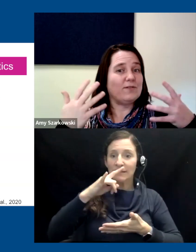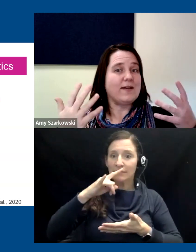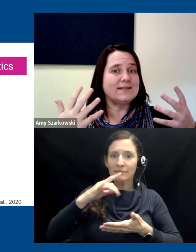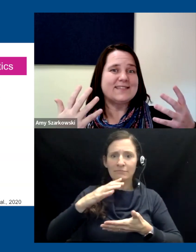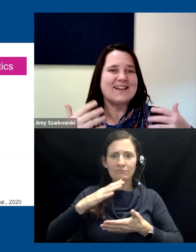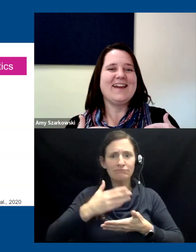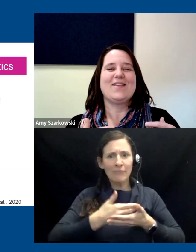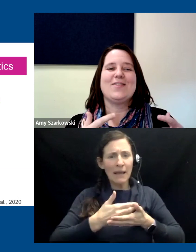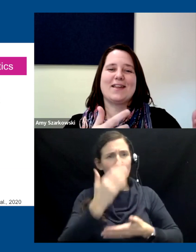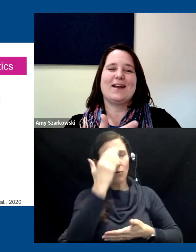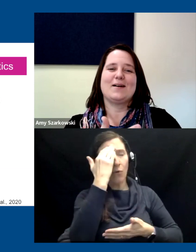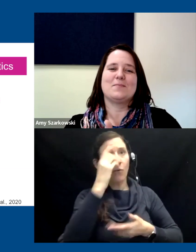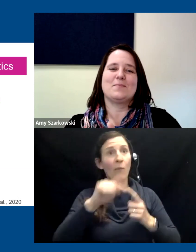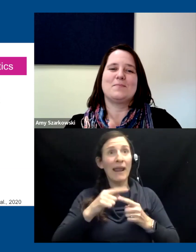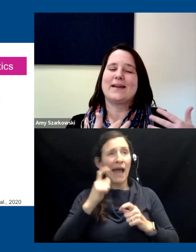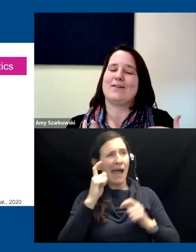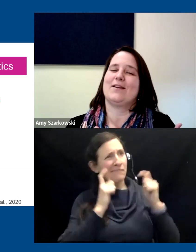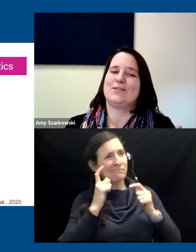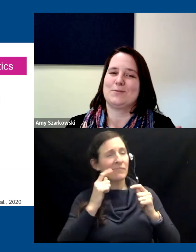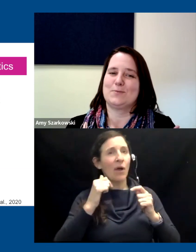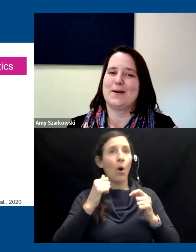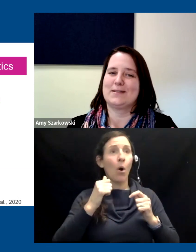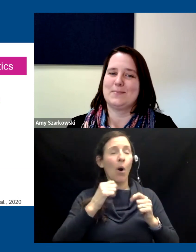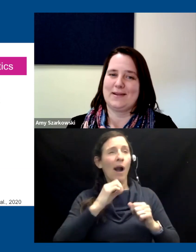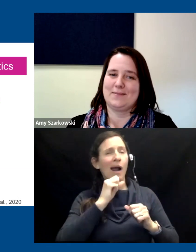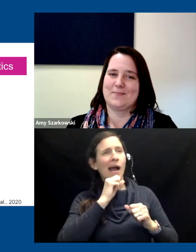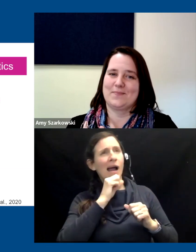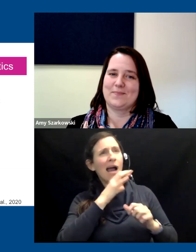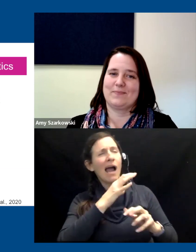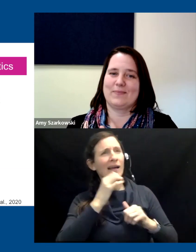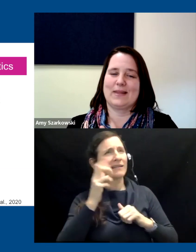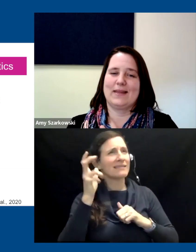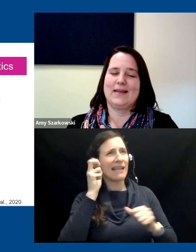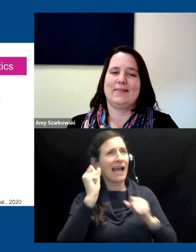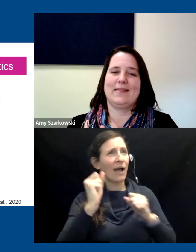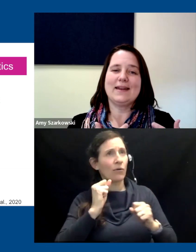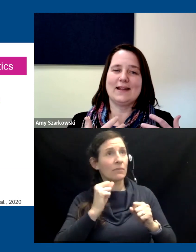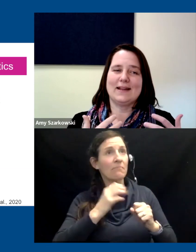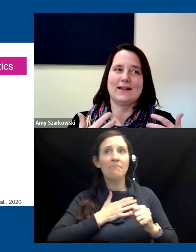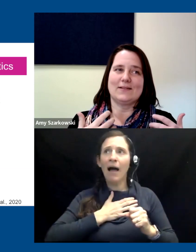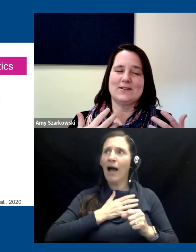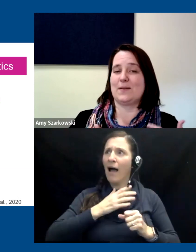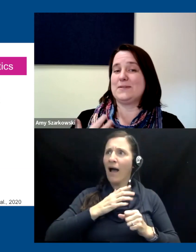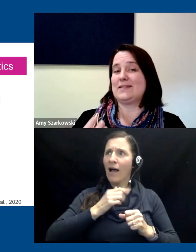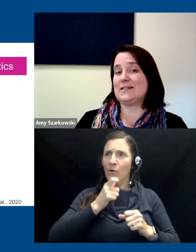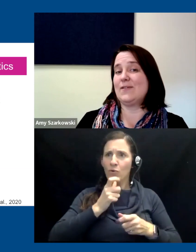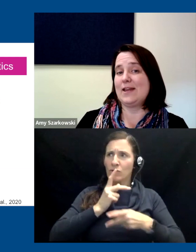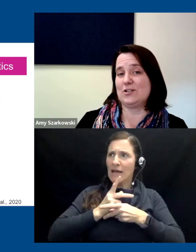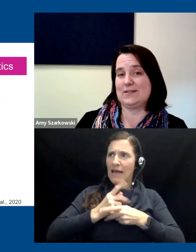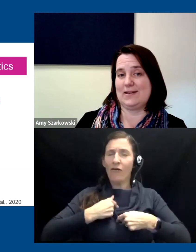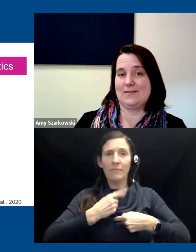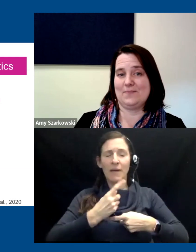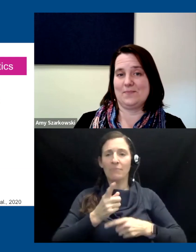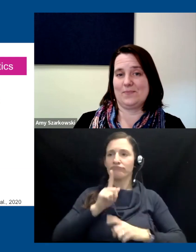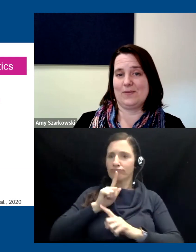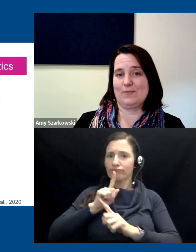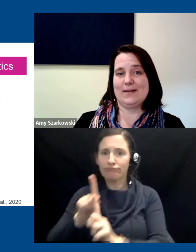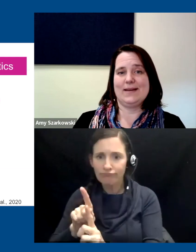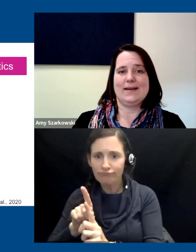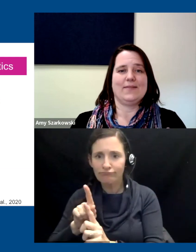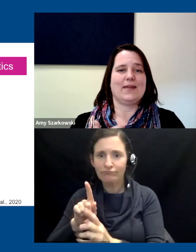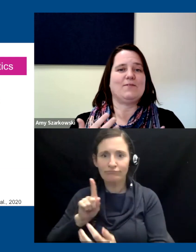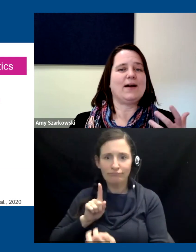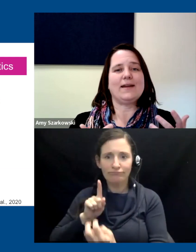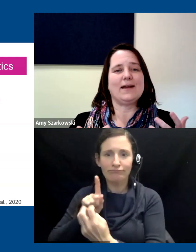I do a face, then my caregivers respond to me. That develops a sense of agency,